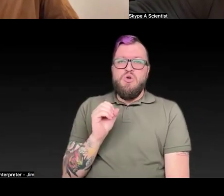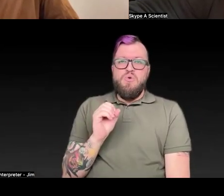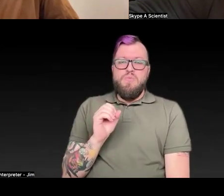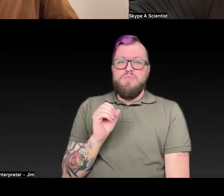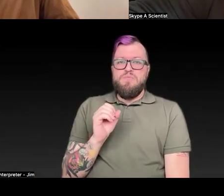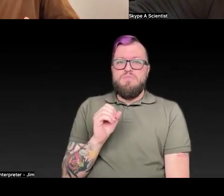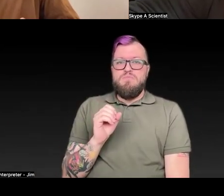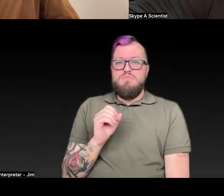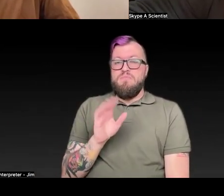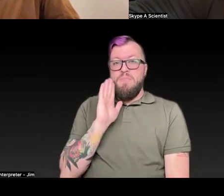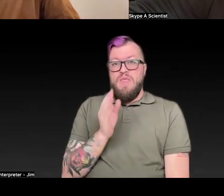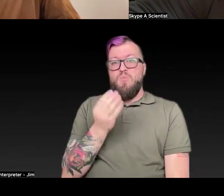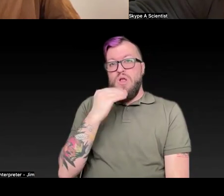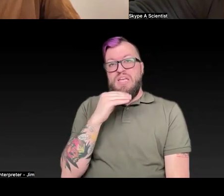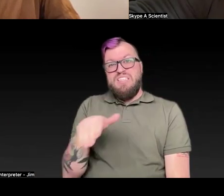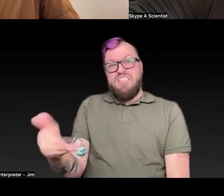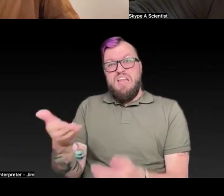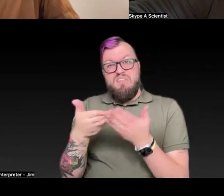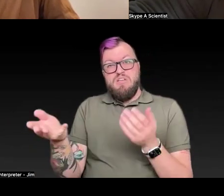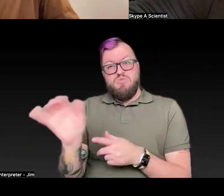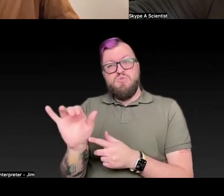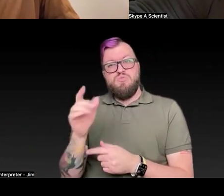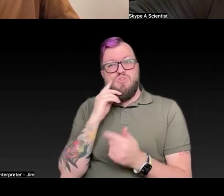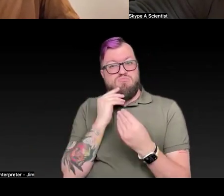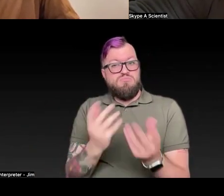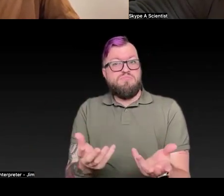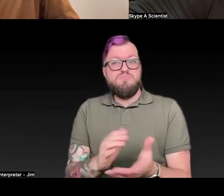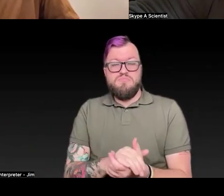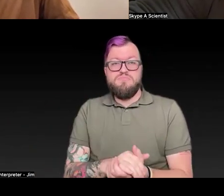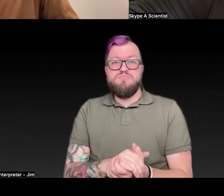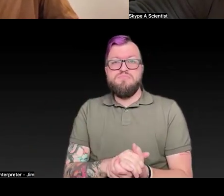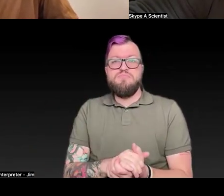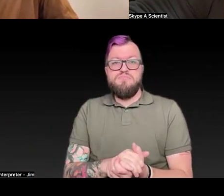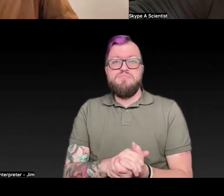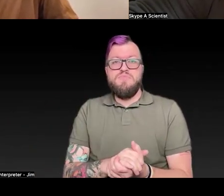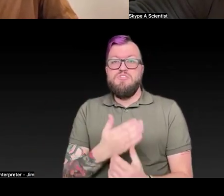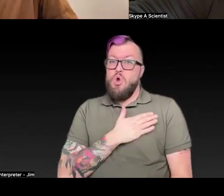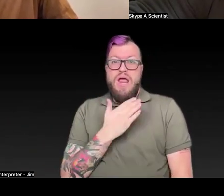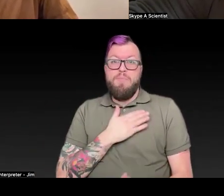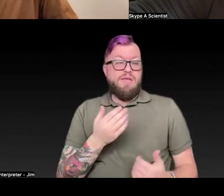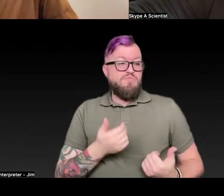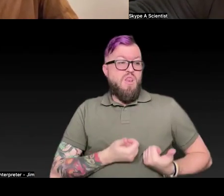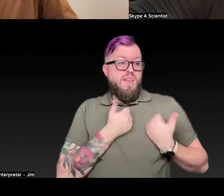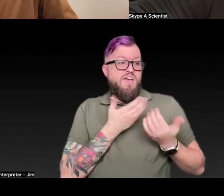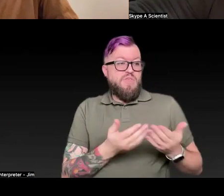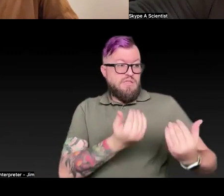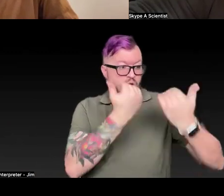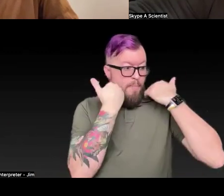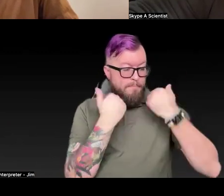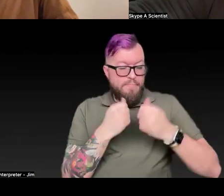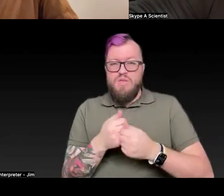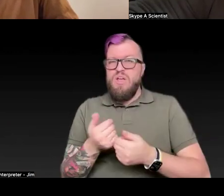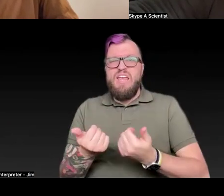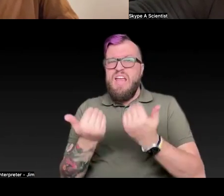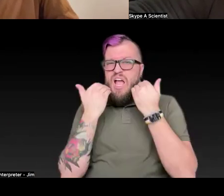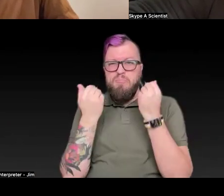what's the word I'm looking? They'll eat dead things as well. So they are um, they're happy to eat live things. They'll eat dead things. They will eat just about